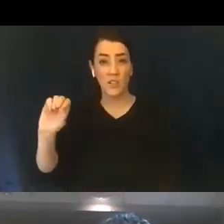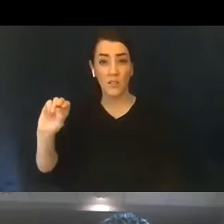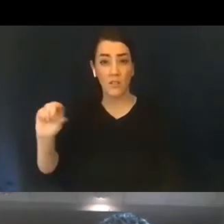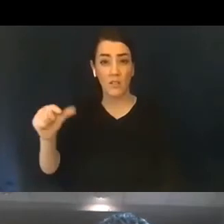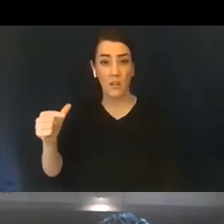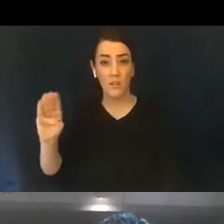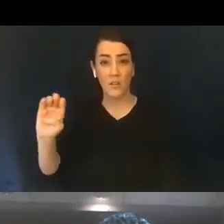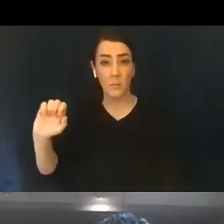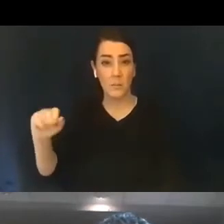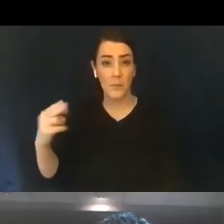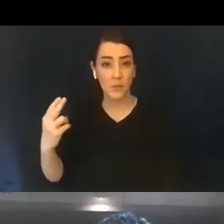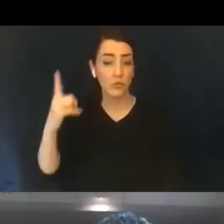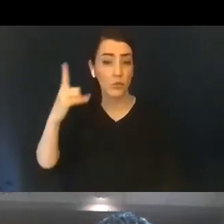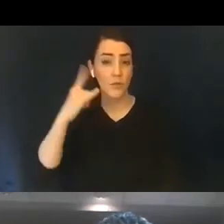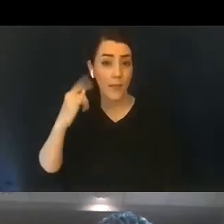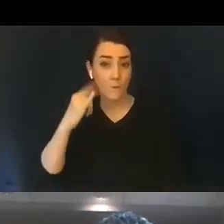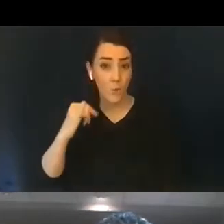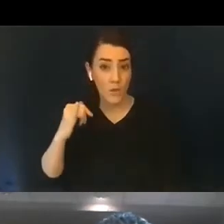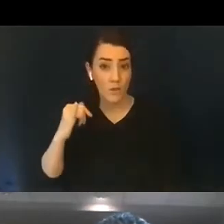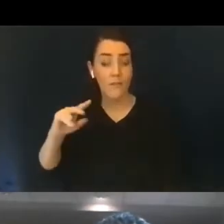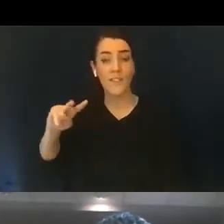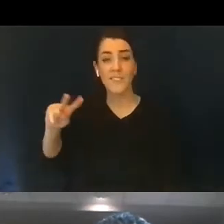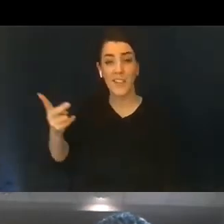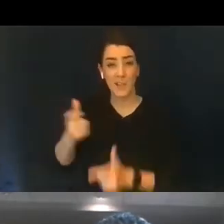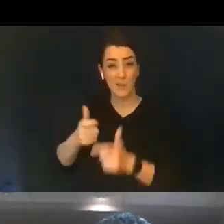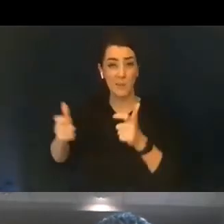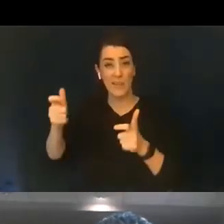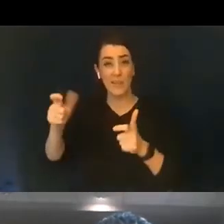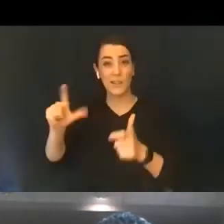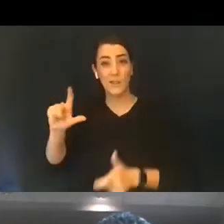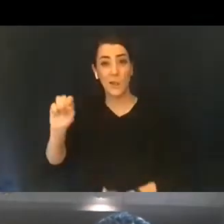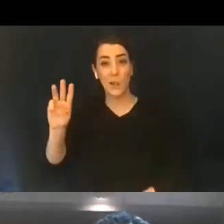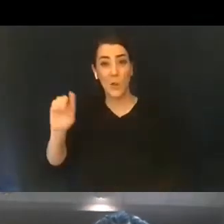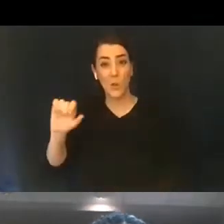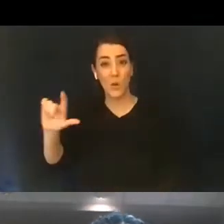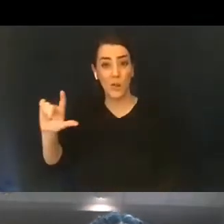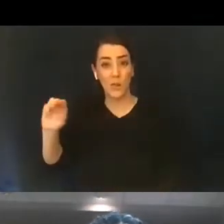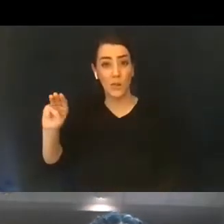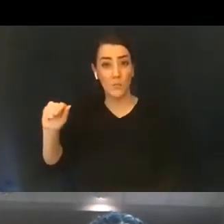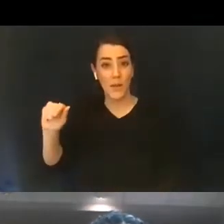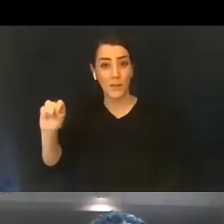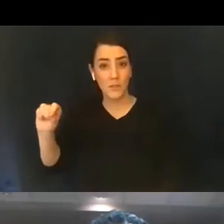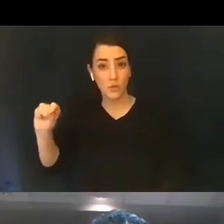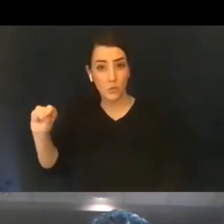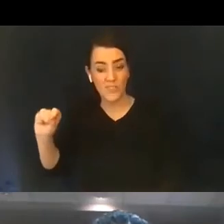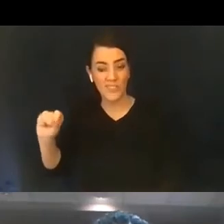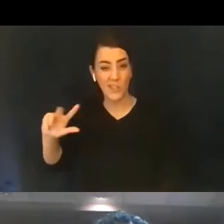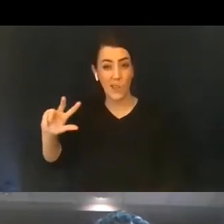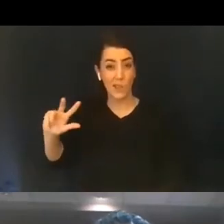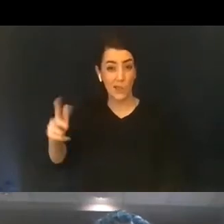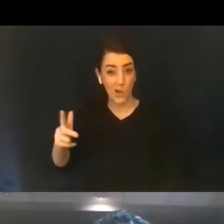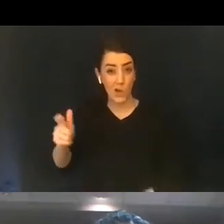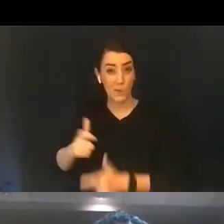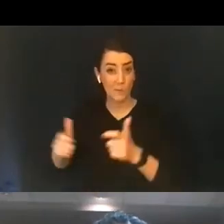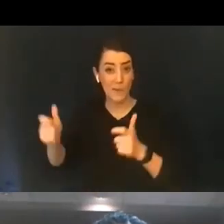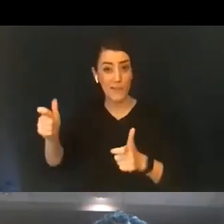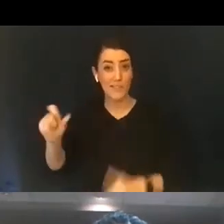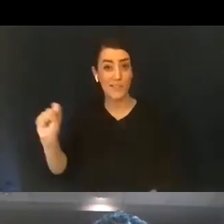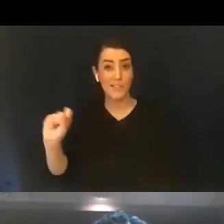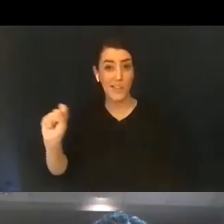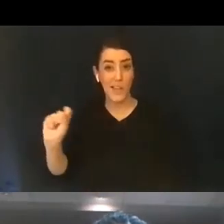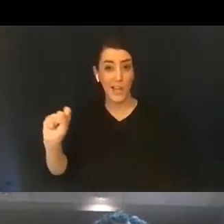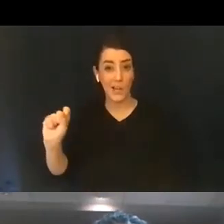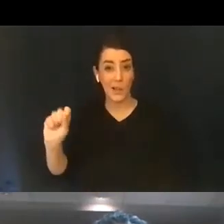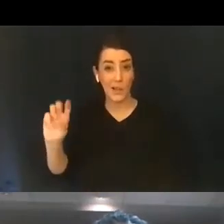second highest in Lowell, Massachusetts, and you have the third highest in Seattle, Washington, and Minnesota